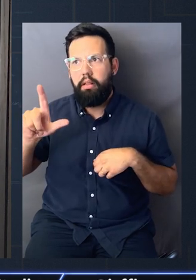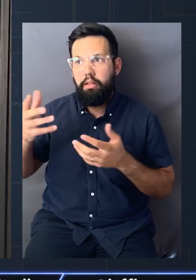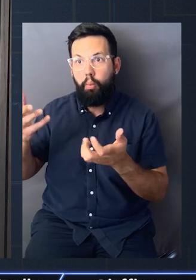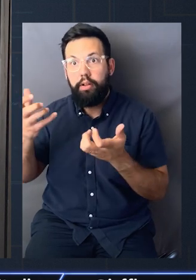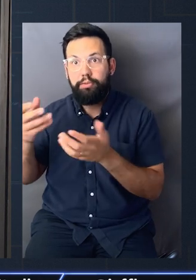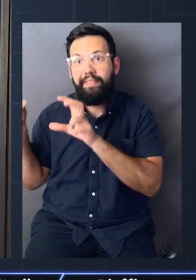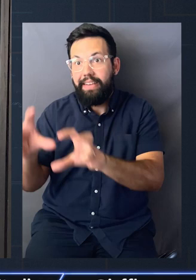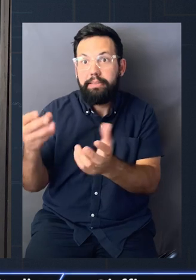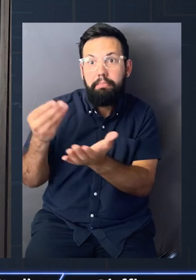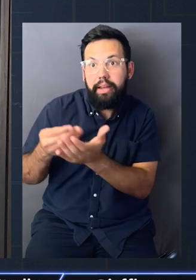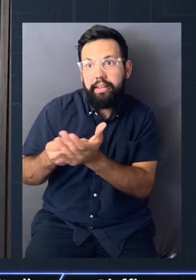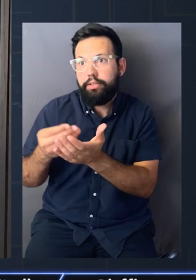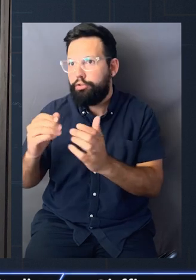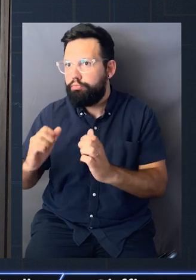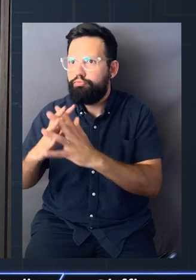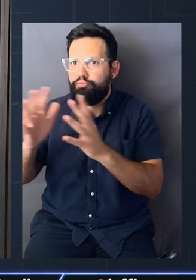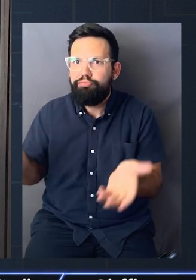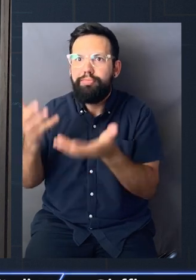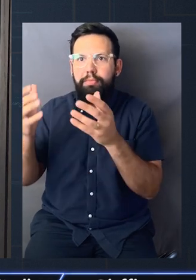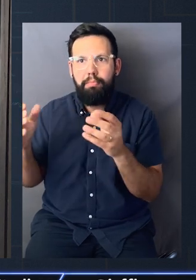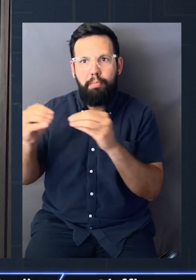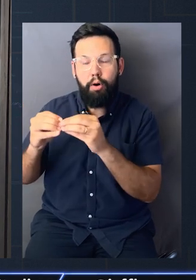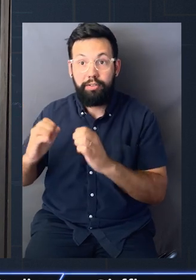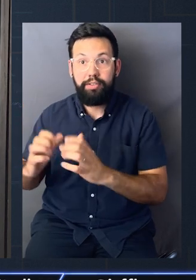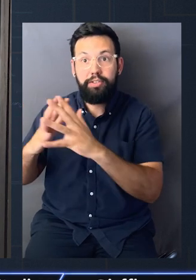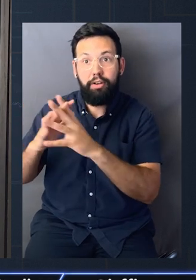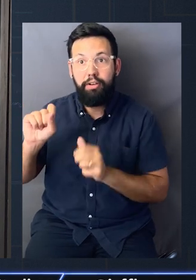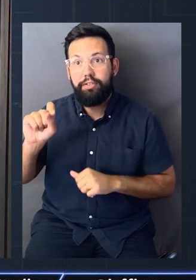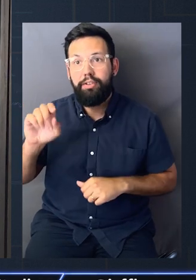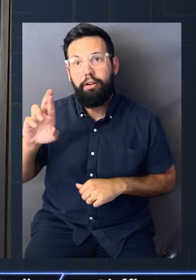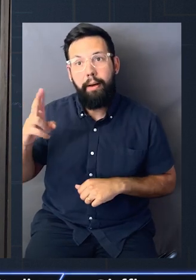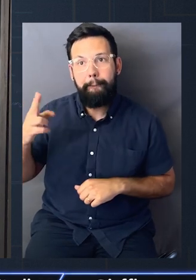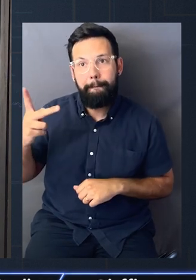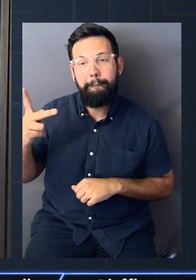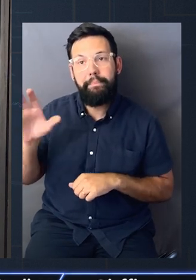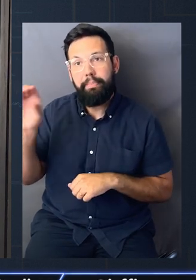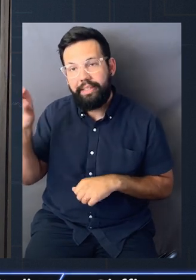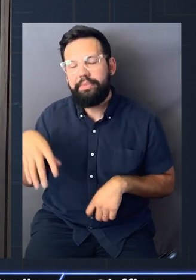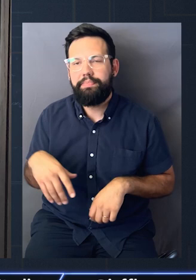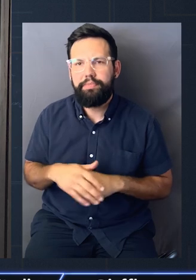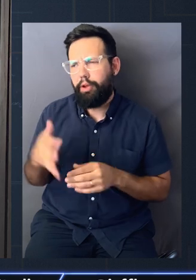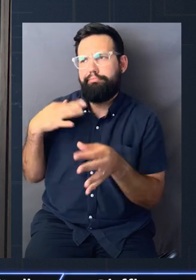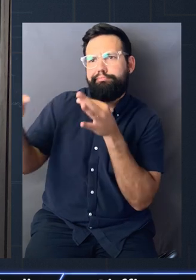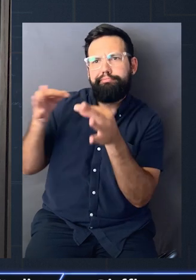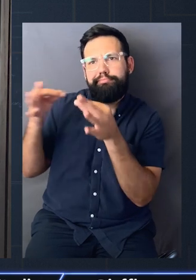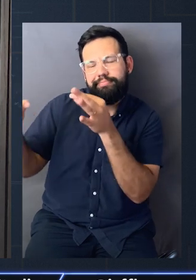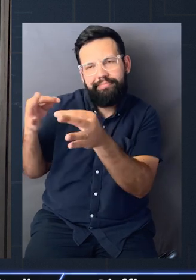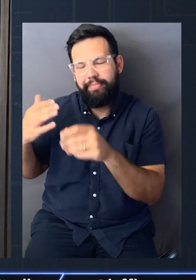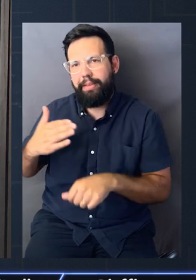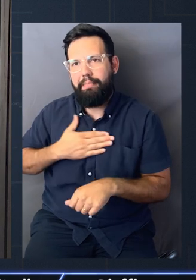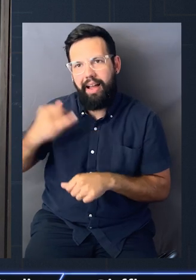get some more startups going. And I've got some cool ideas of my own and we're getting together. I